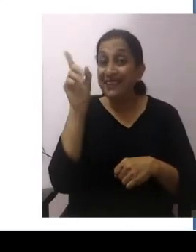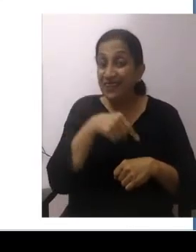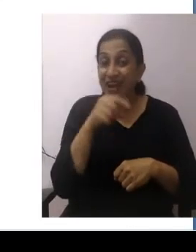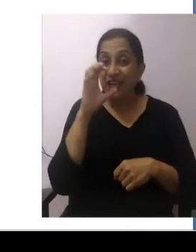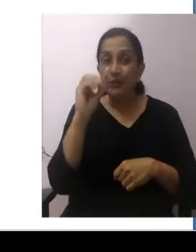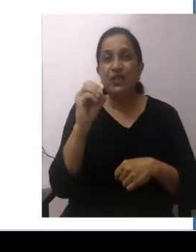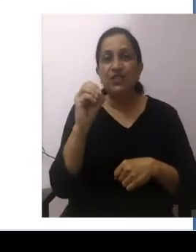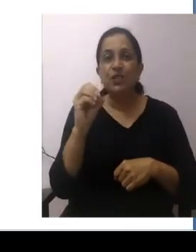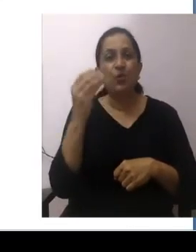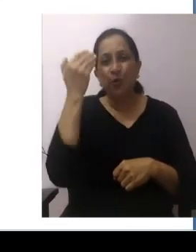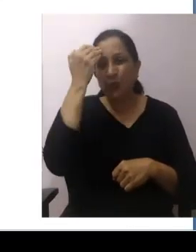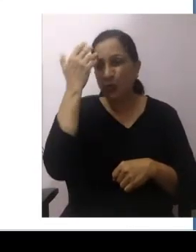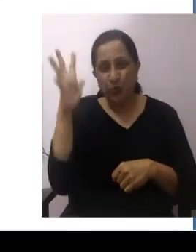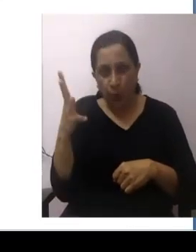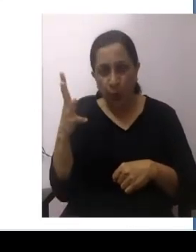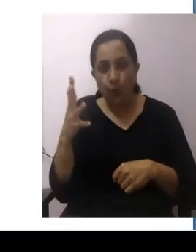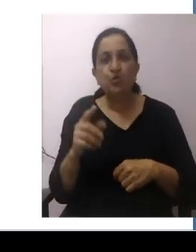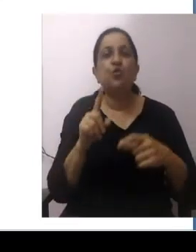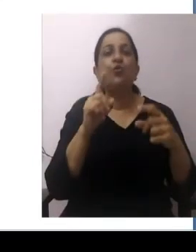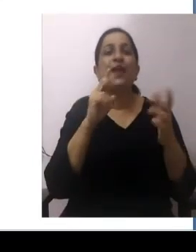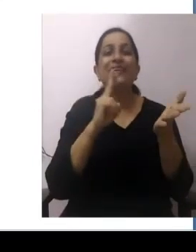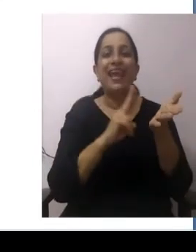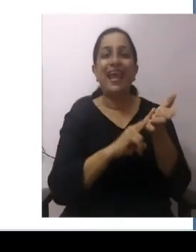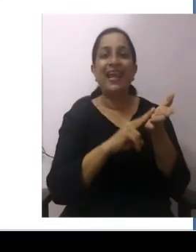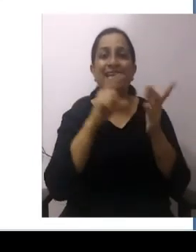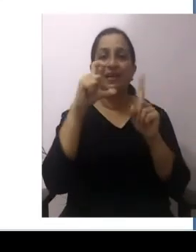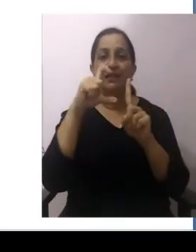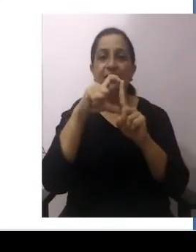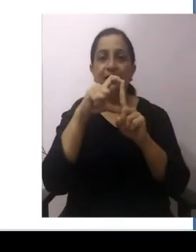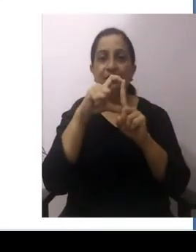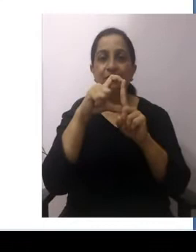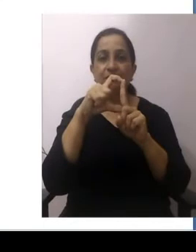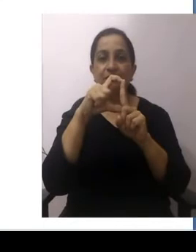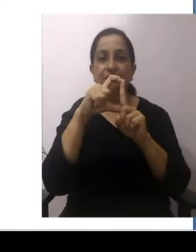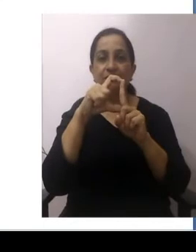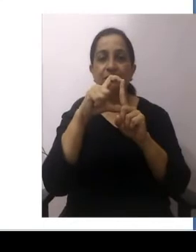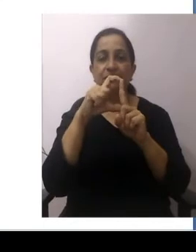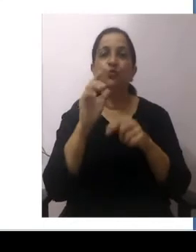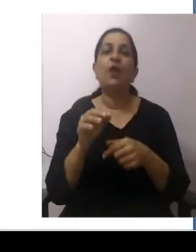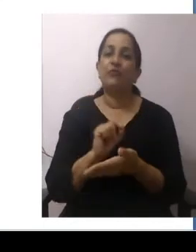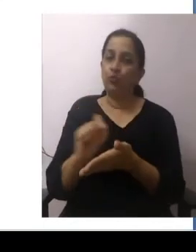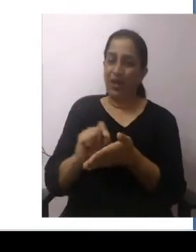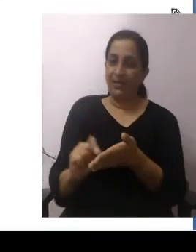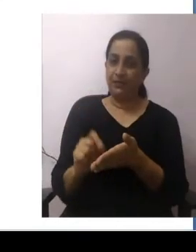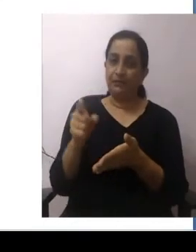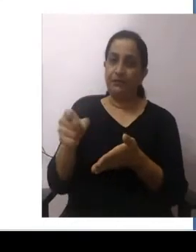not determinable. So ND you write. That's all.